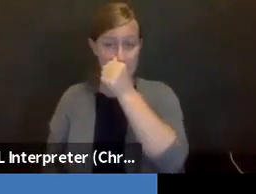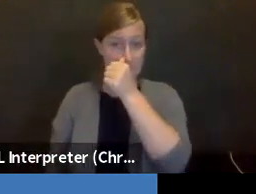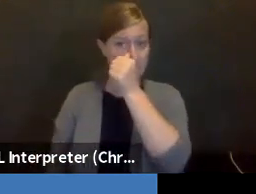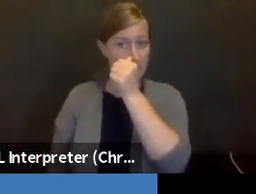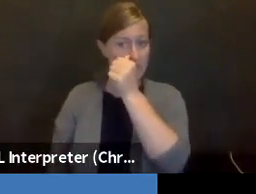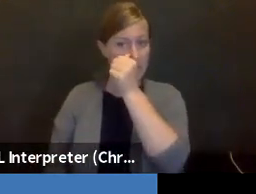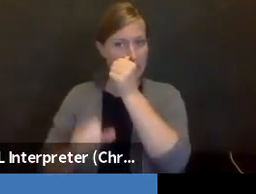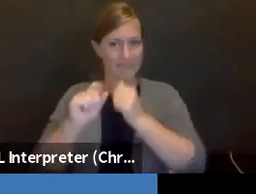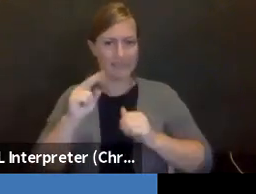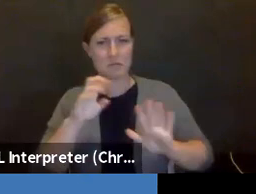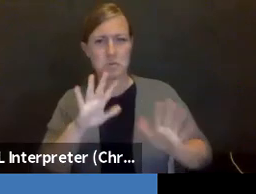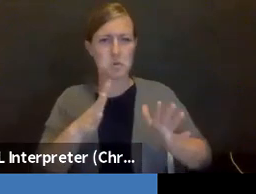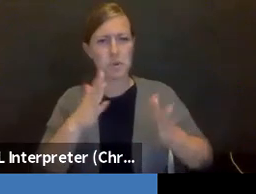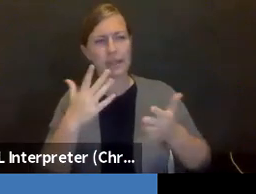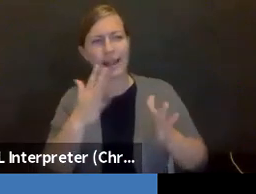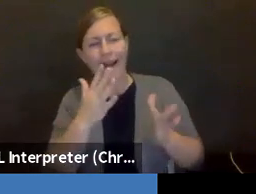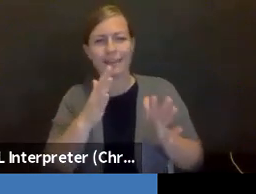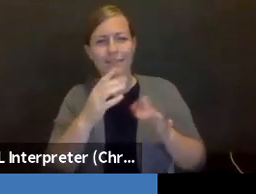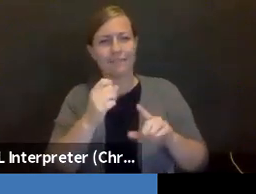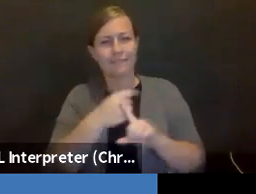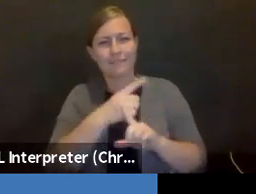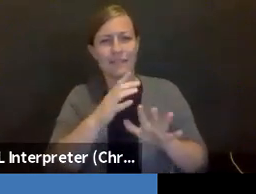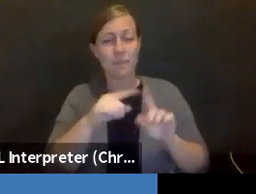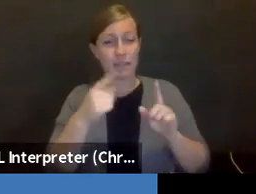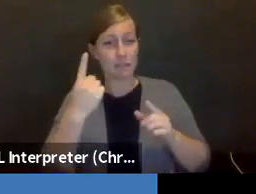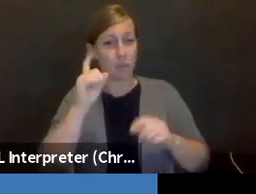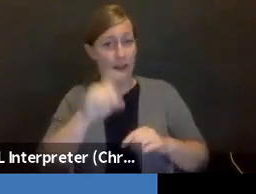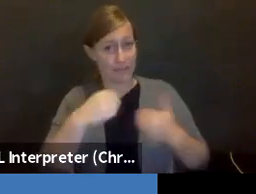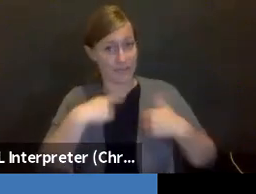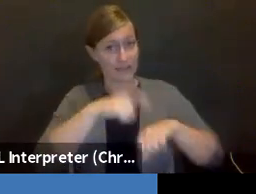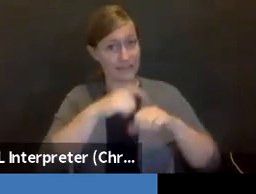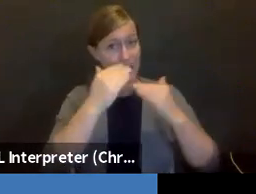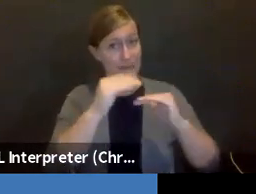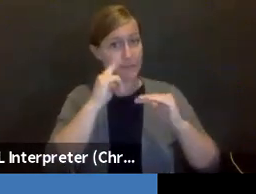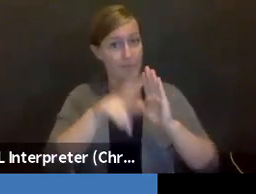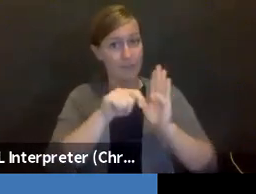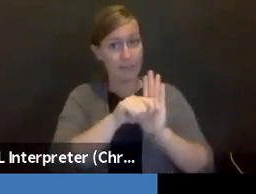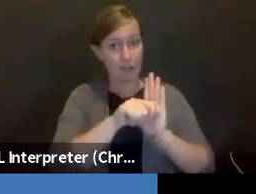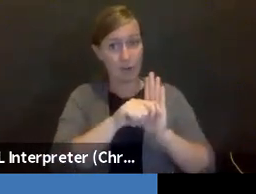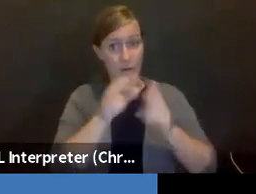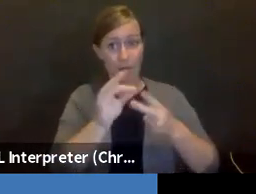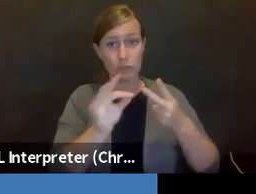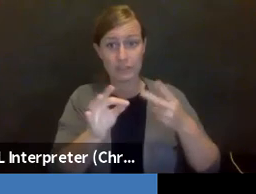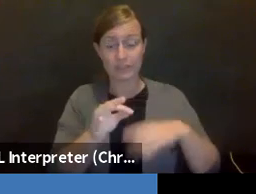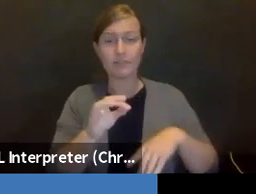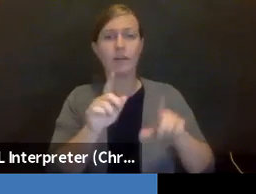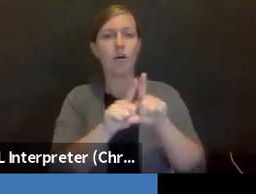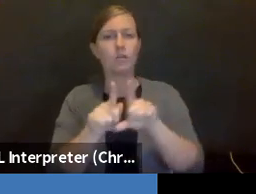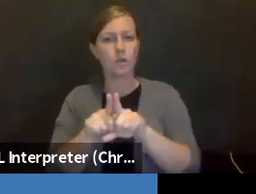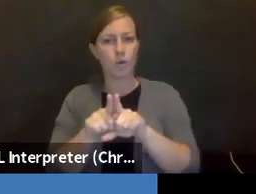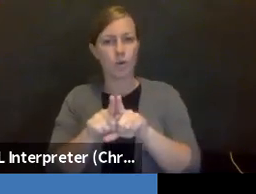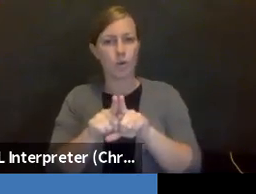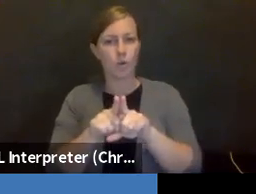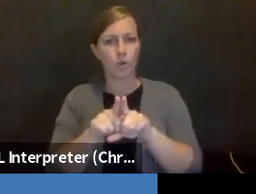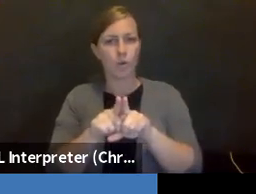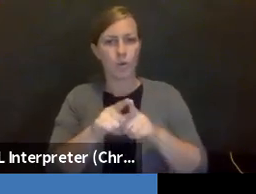Tangentially, so we'll see if you'd like to address these now. Somebody asks, is there a time limit on the video option? And somebody else asks, once you